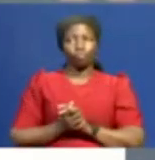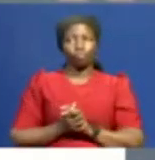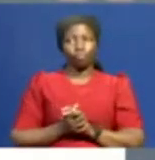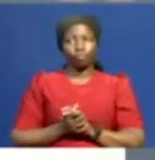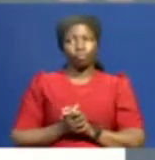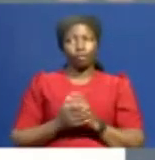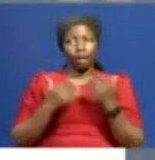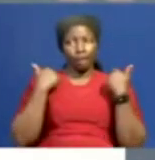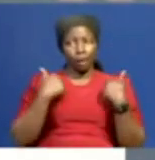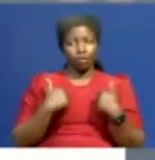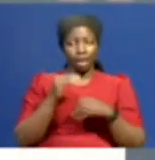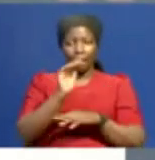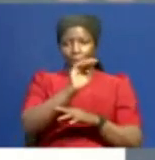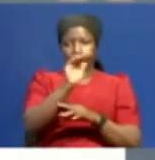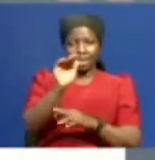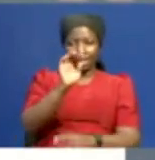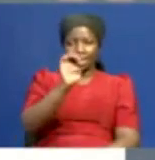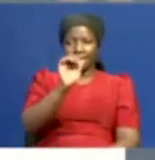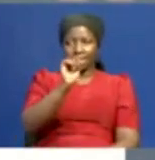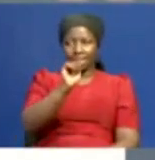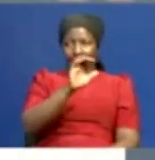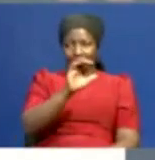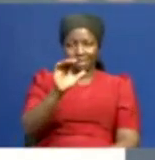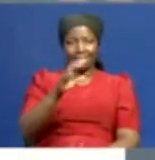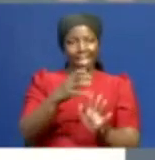And I'm calling upon the ACC.